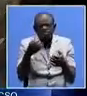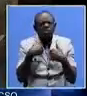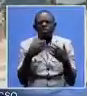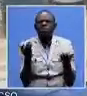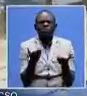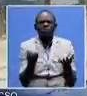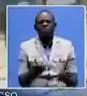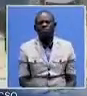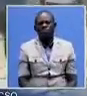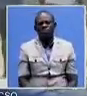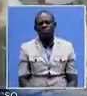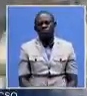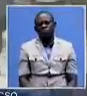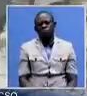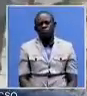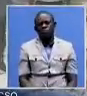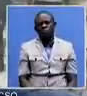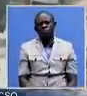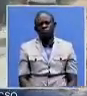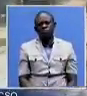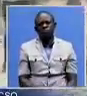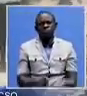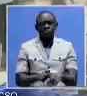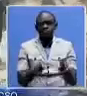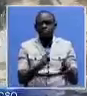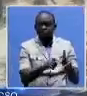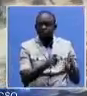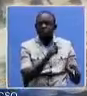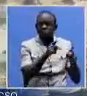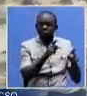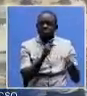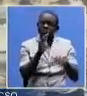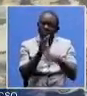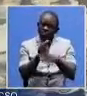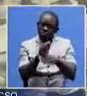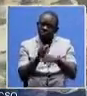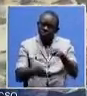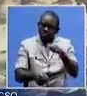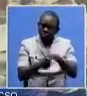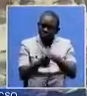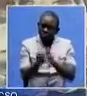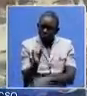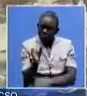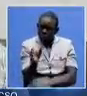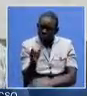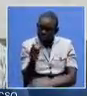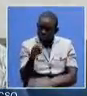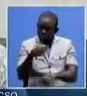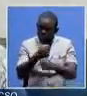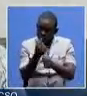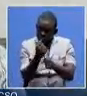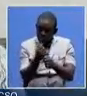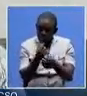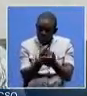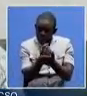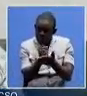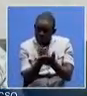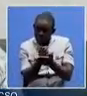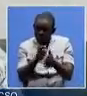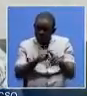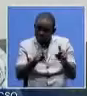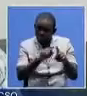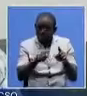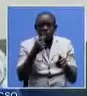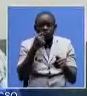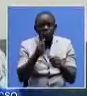Meanwhile, stakeholders have called on those in the private sector to follow health procedures in the production and marketing of herbal food